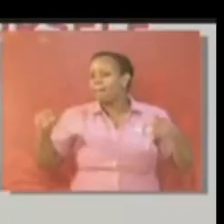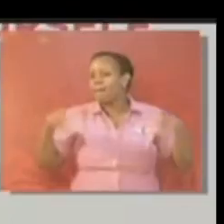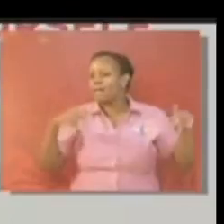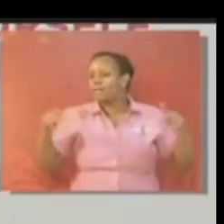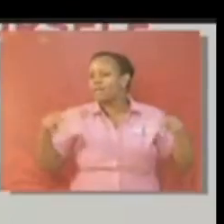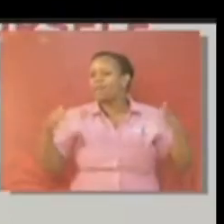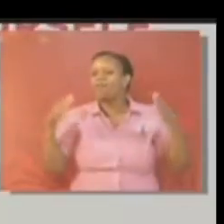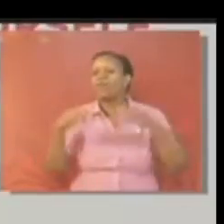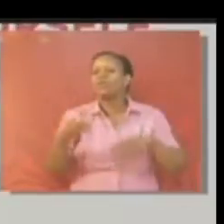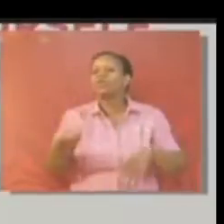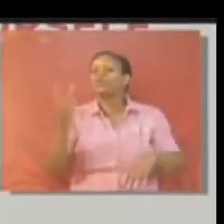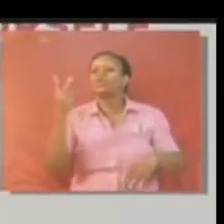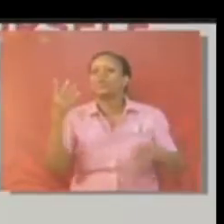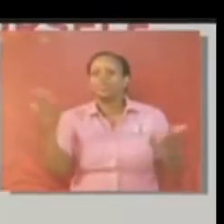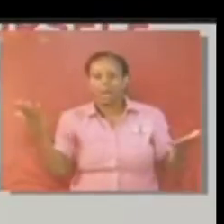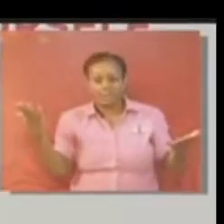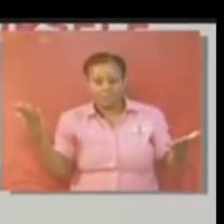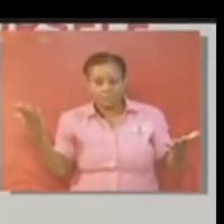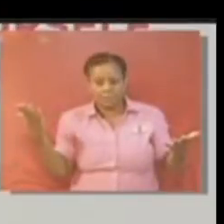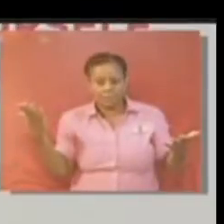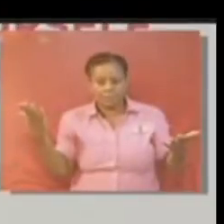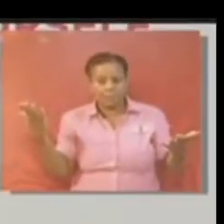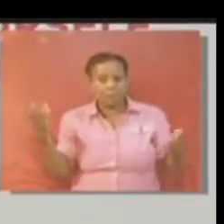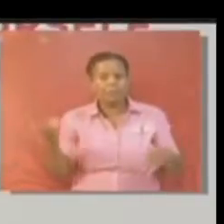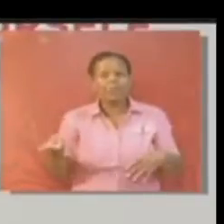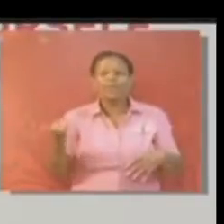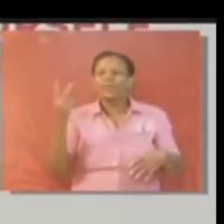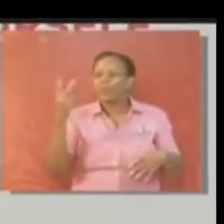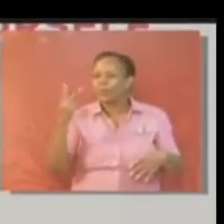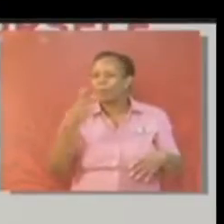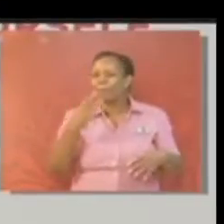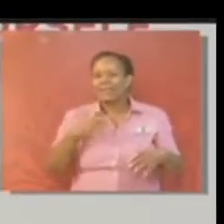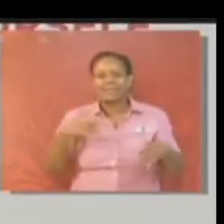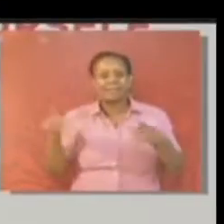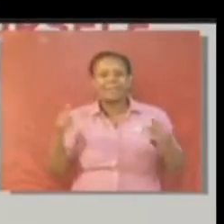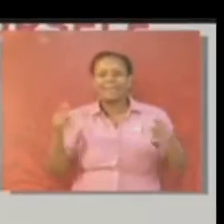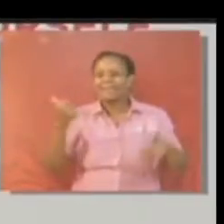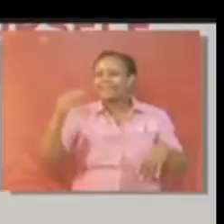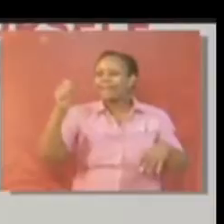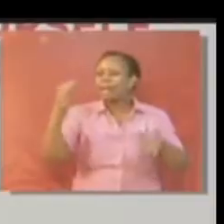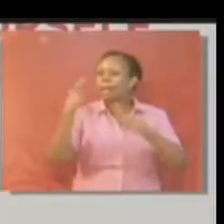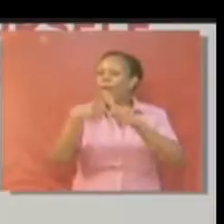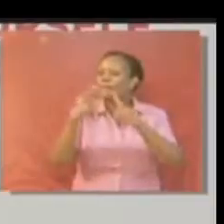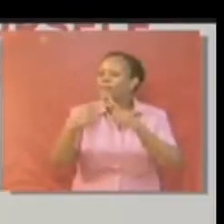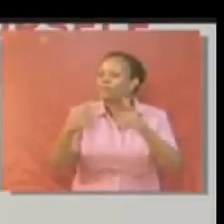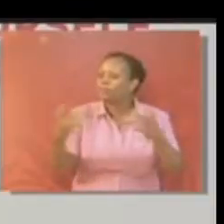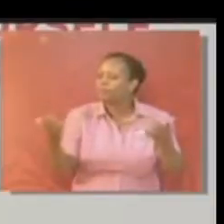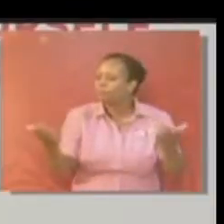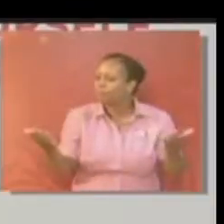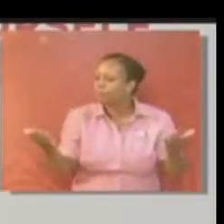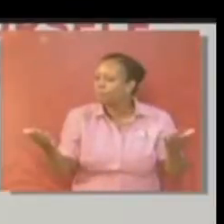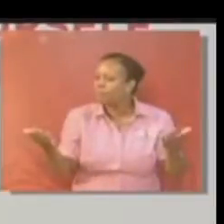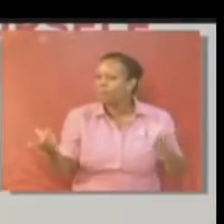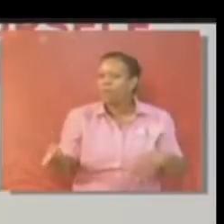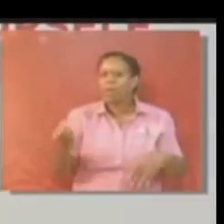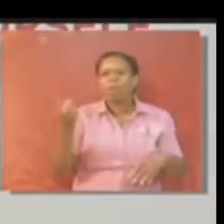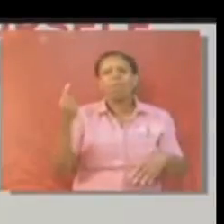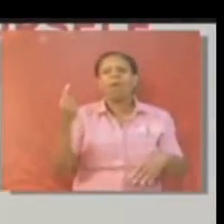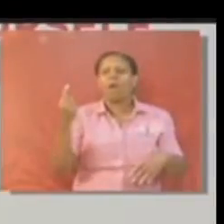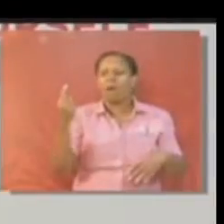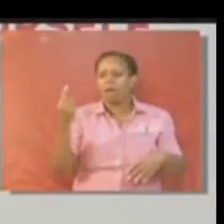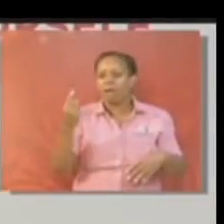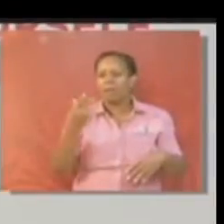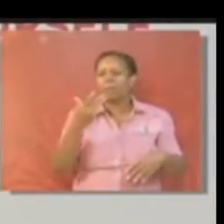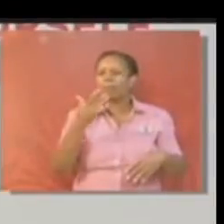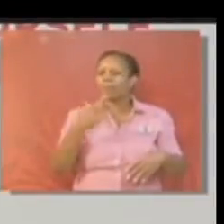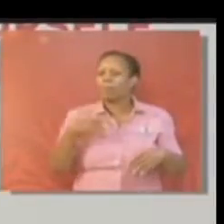2 birthday parties, 10 cases. 1 birthday party, 1 case so far. It is those